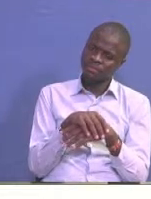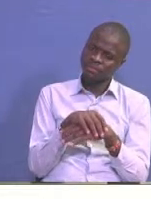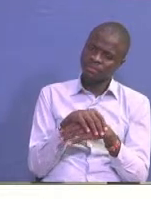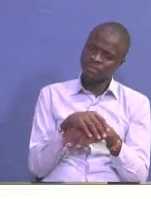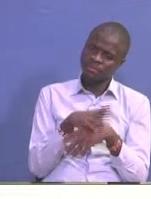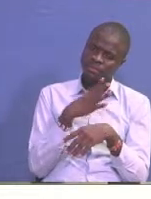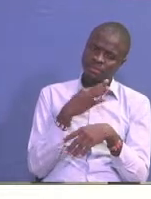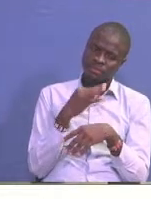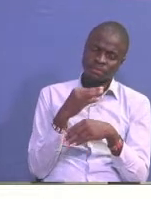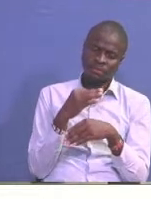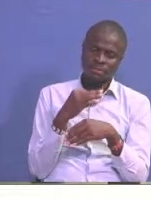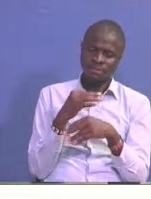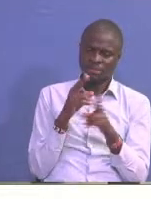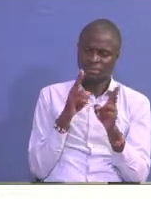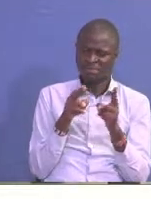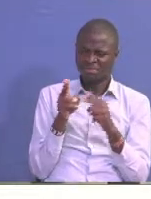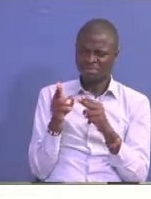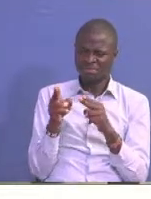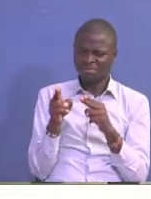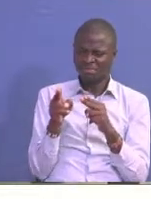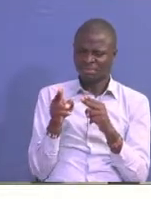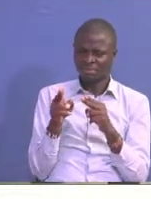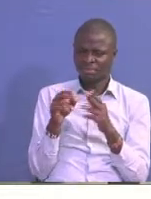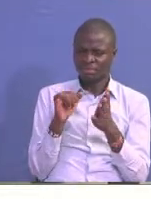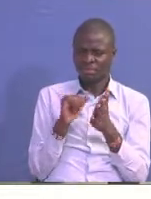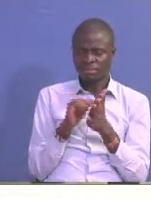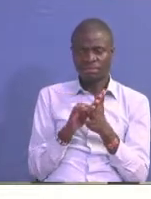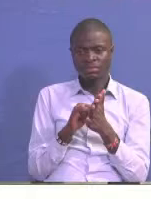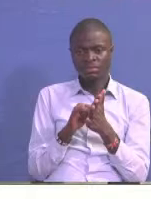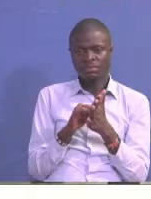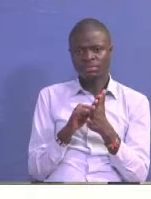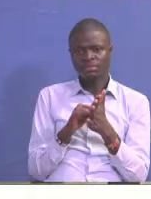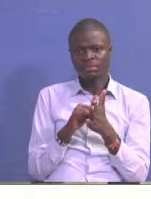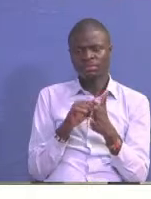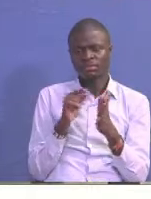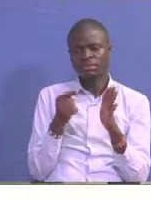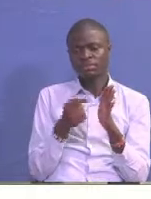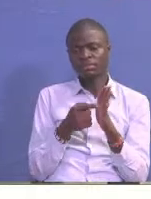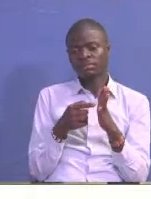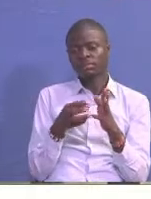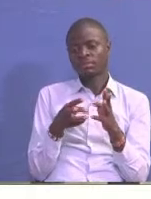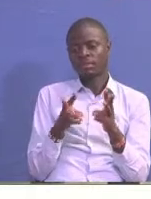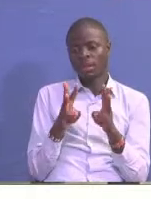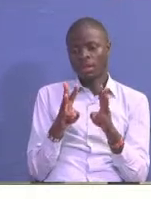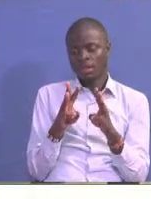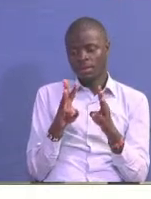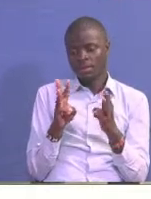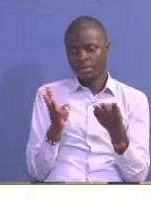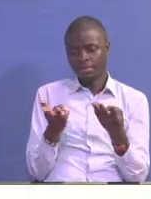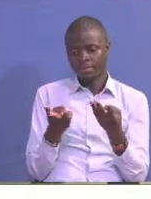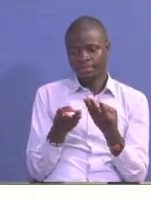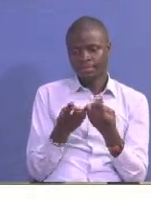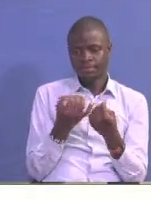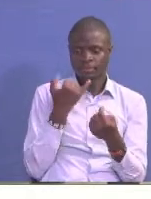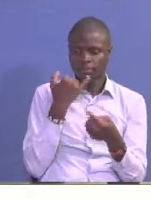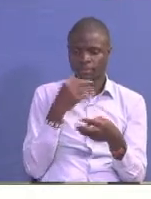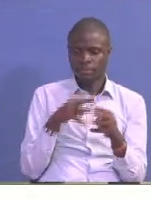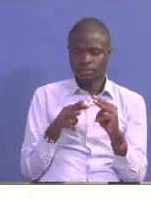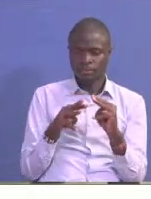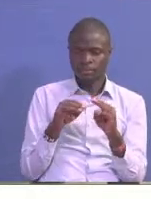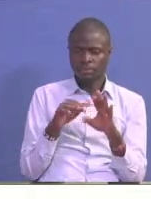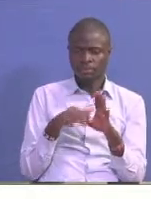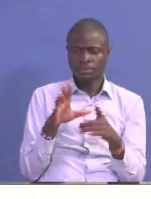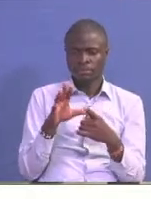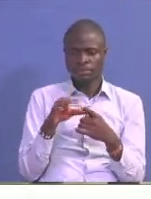like obvious that this is the way the world is moving in terms of